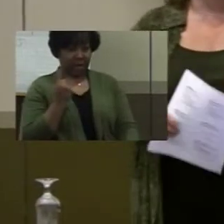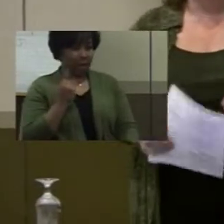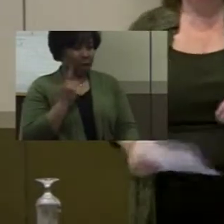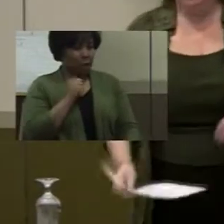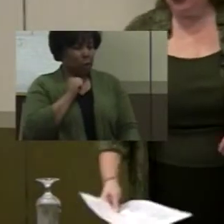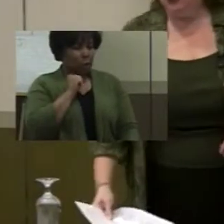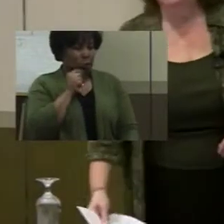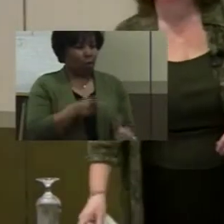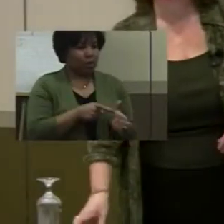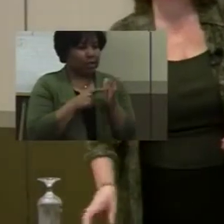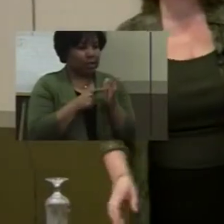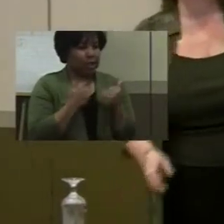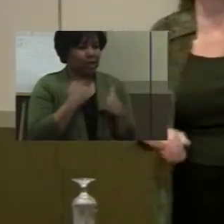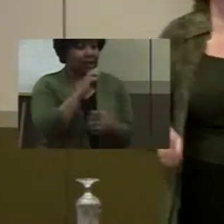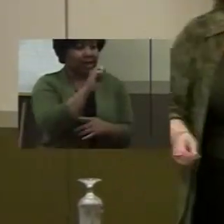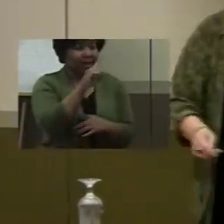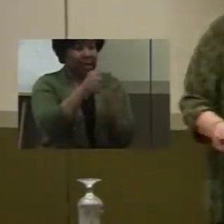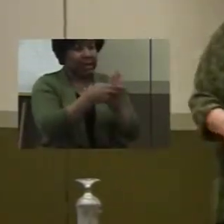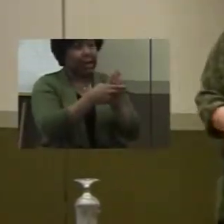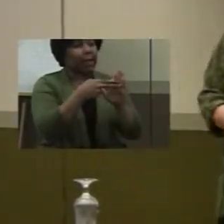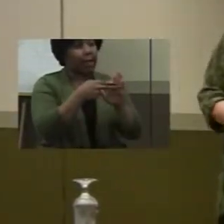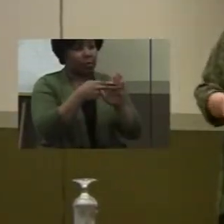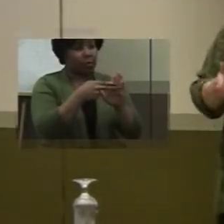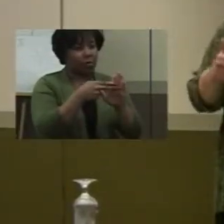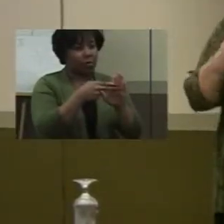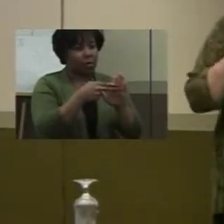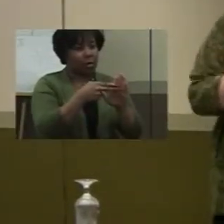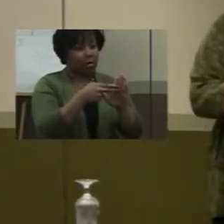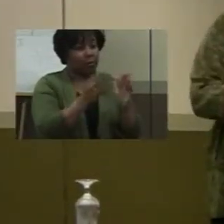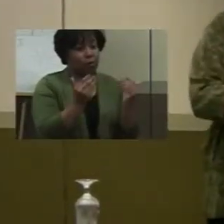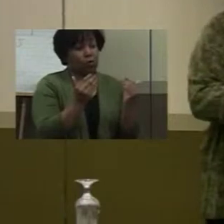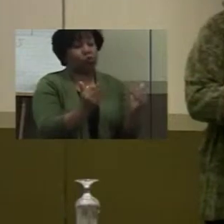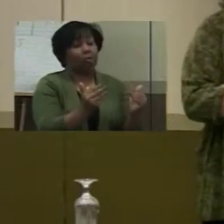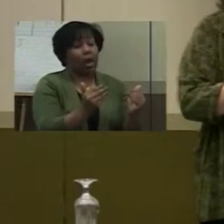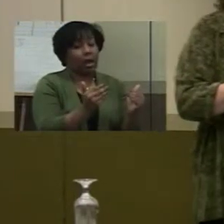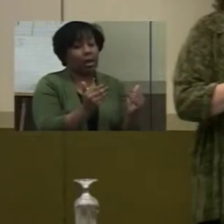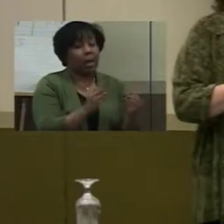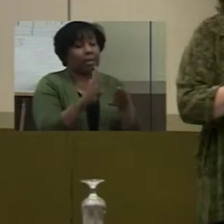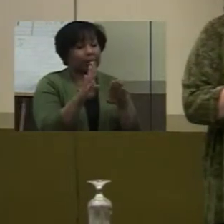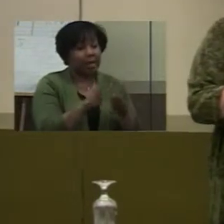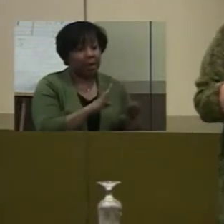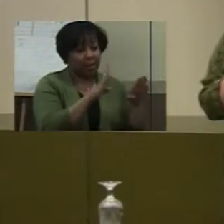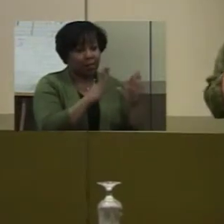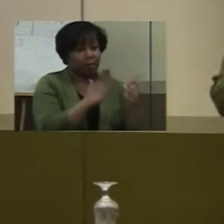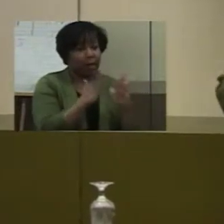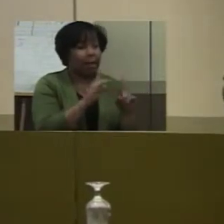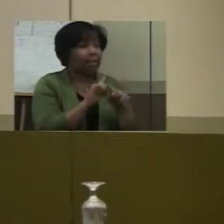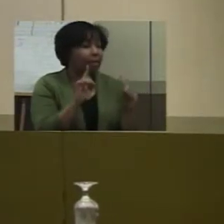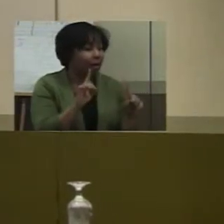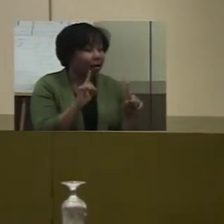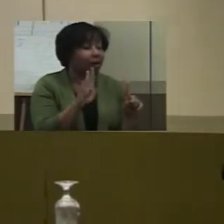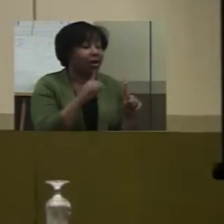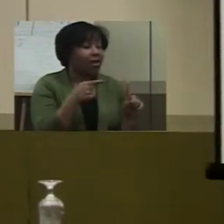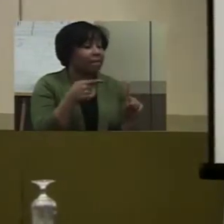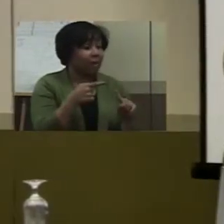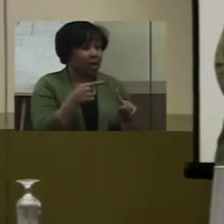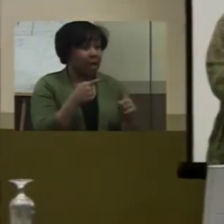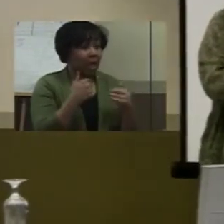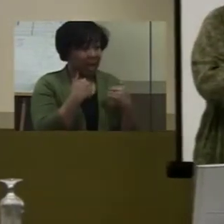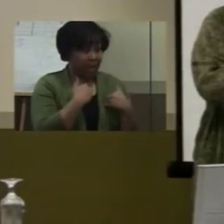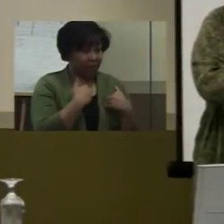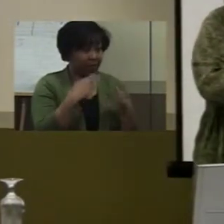do not need to have an ED label before you write a behavior intervention plan, but in fact,